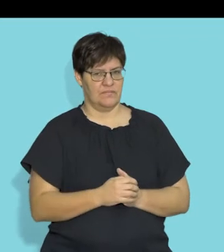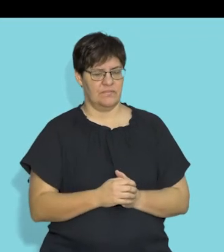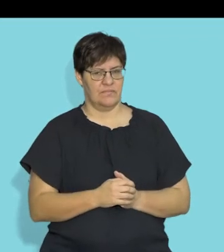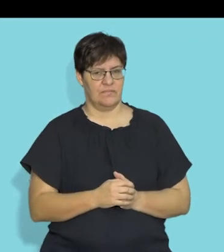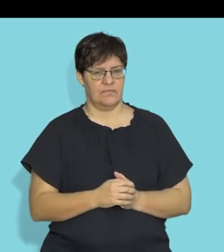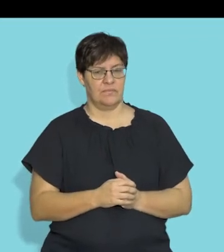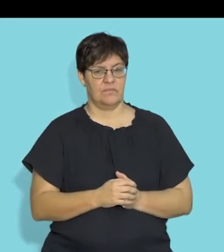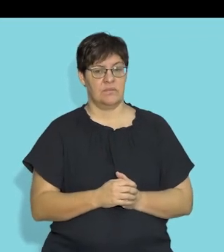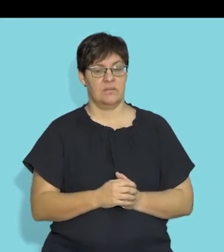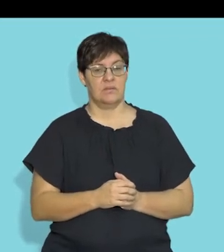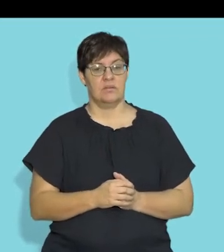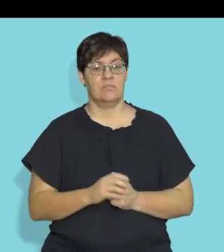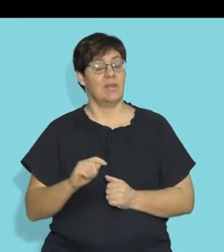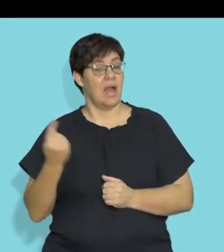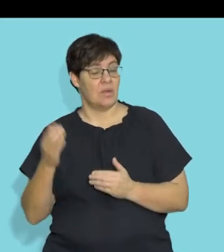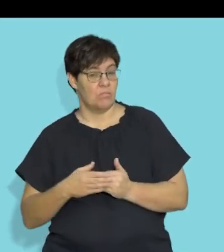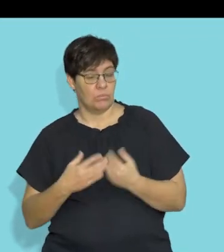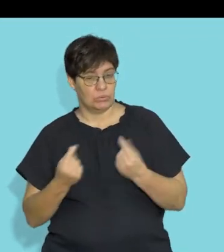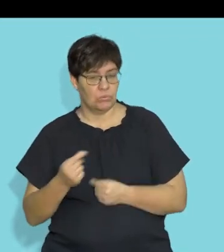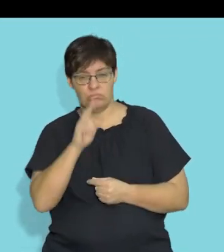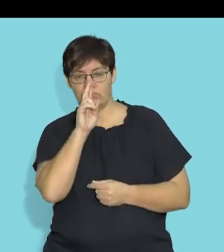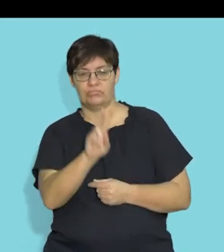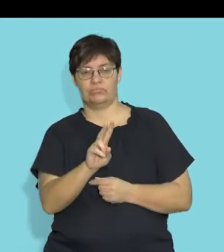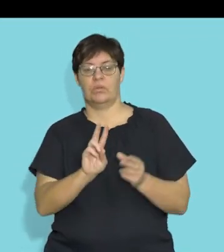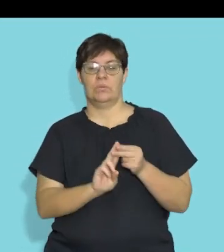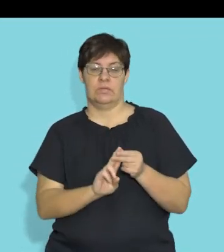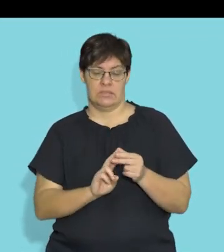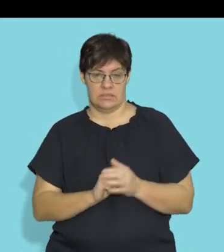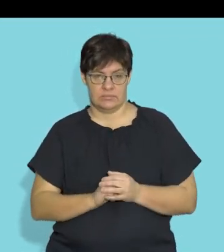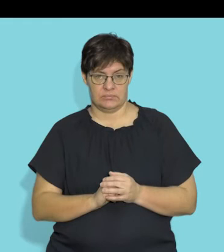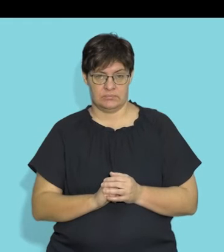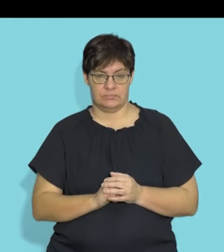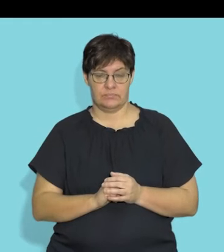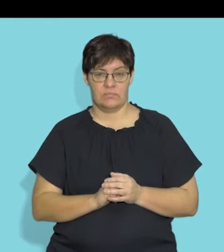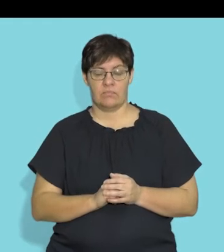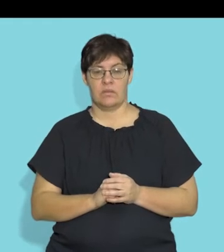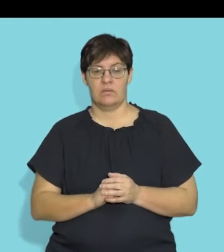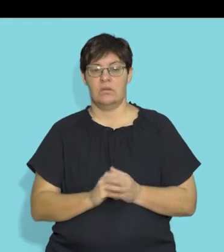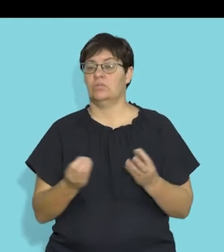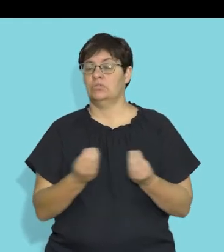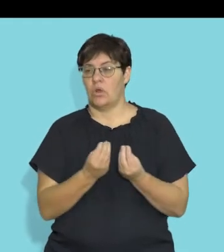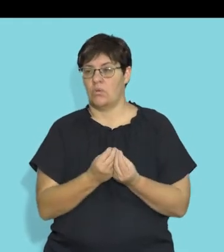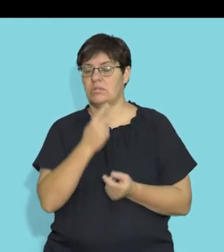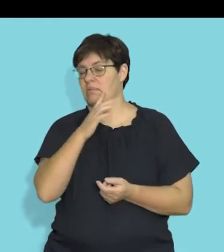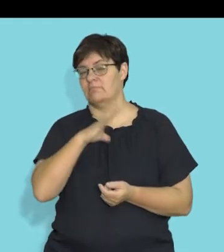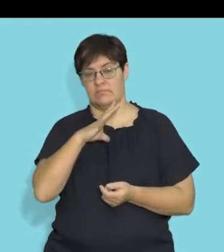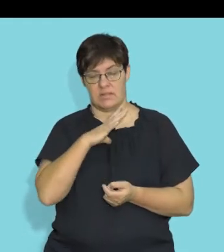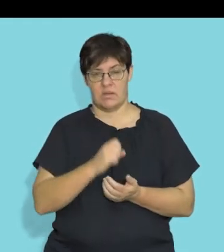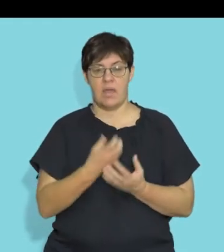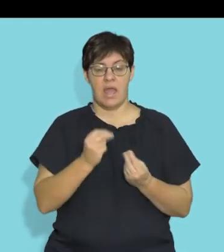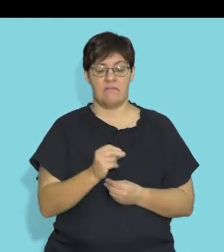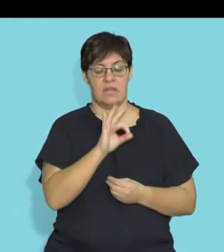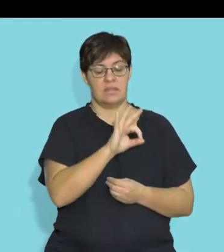challenge. And the other thing we can do is, let's check our units. If we take our stock and we say,